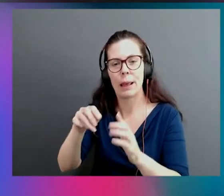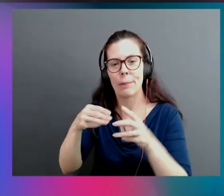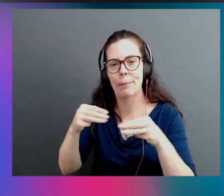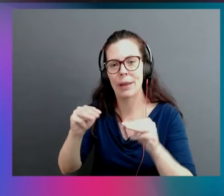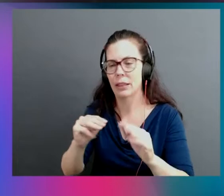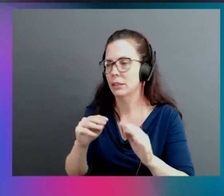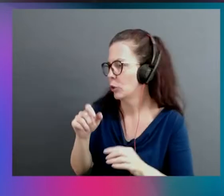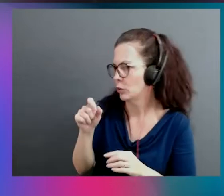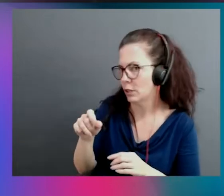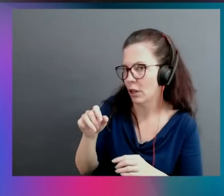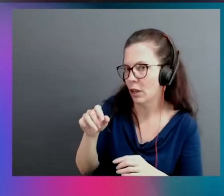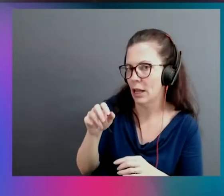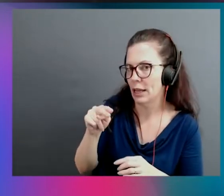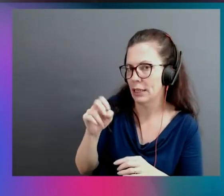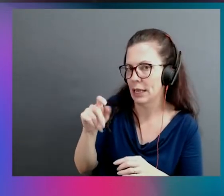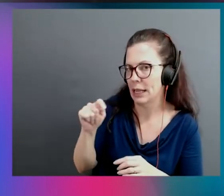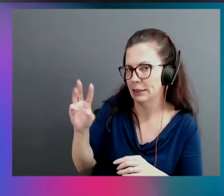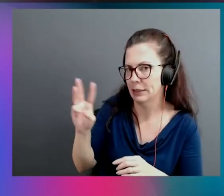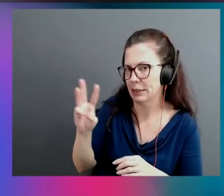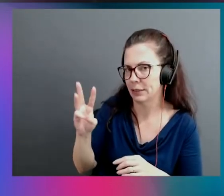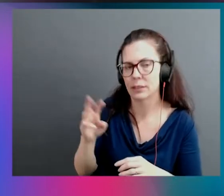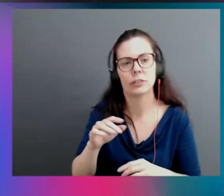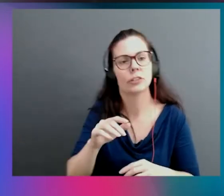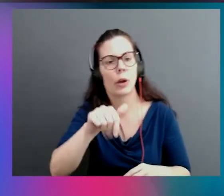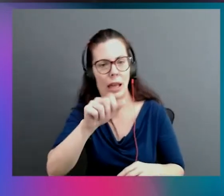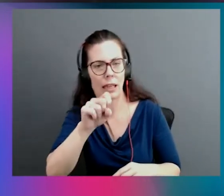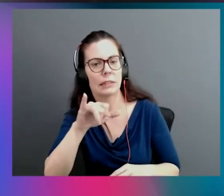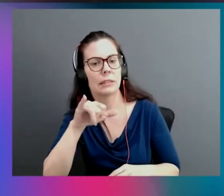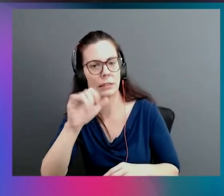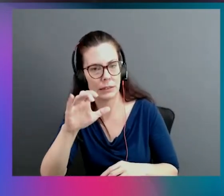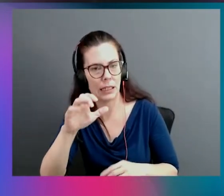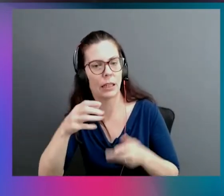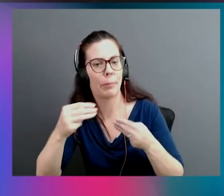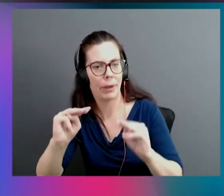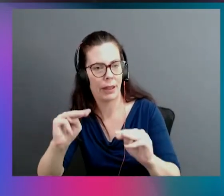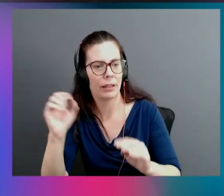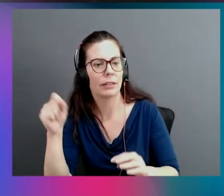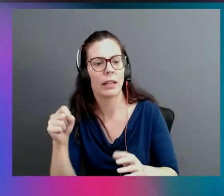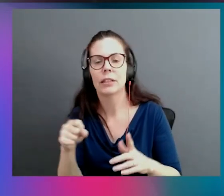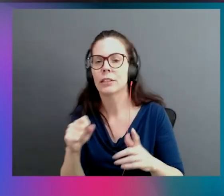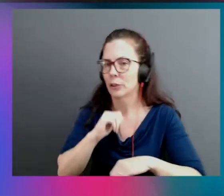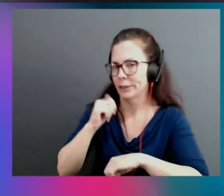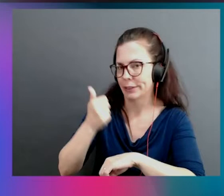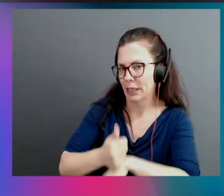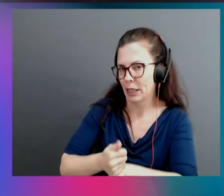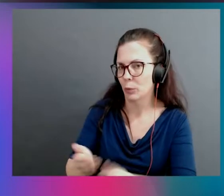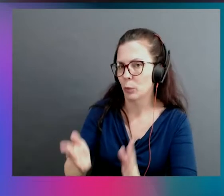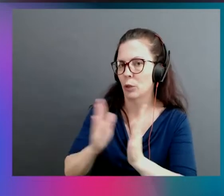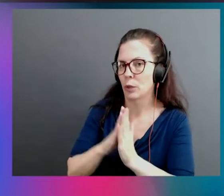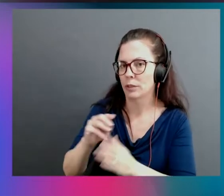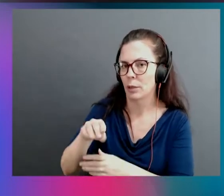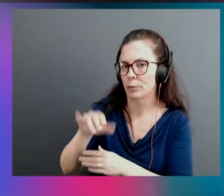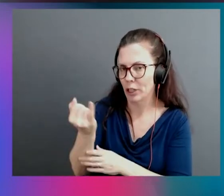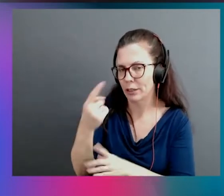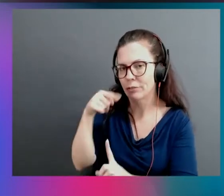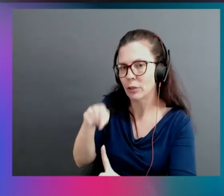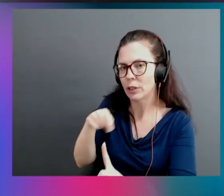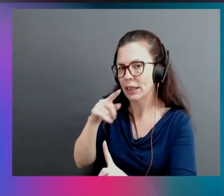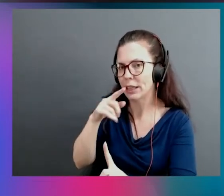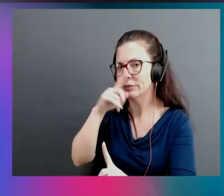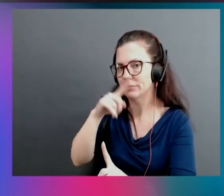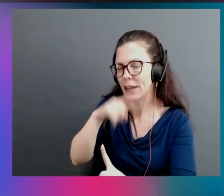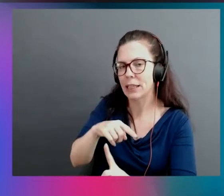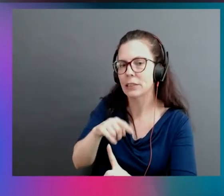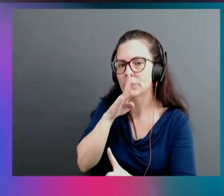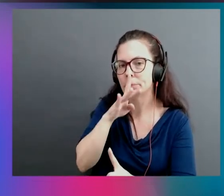so we're using async methods, right? That's right. We I just always form use up the request object for the synthesized speech API call. Correct.